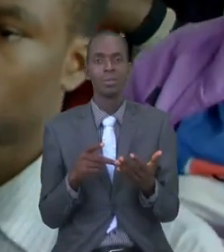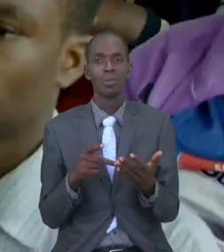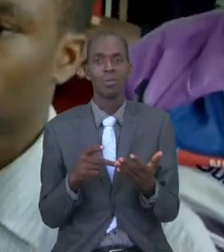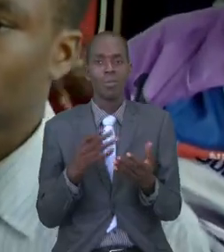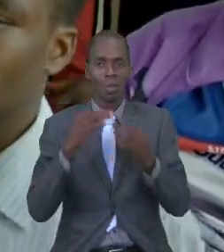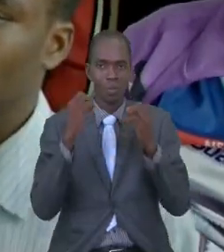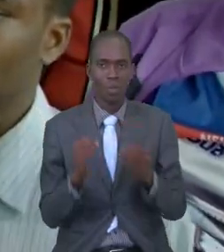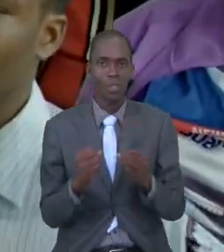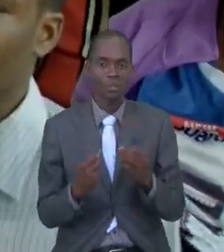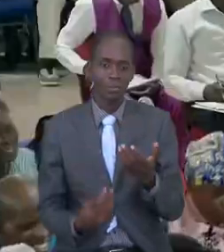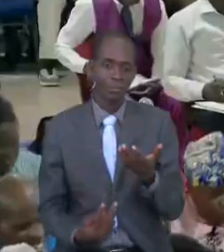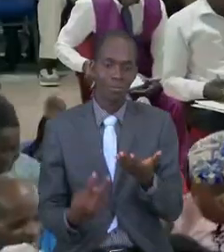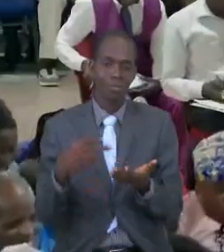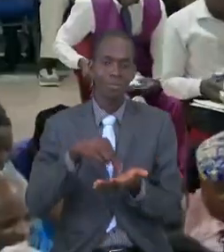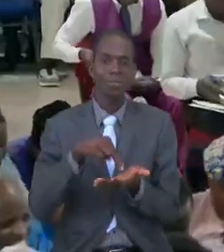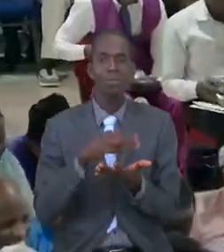Arise and receive.